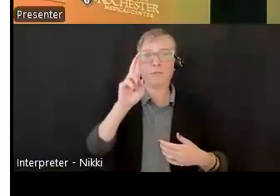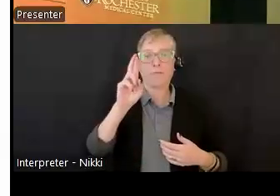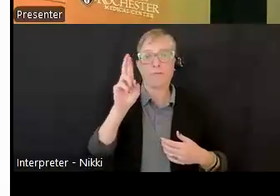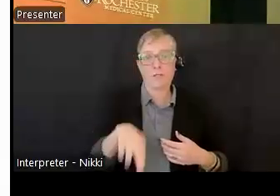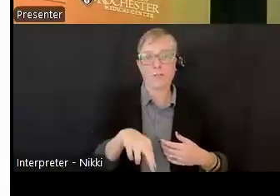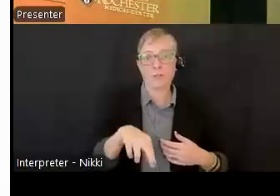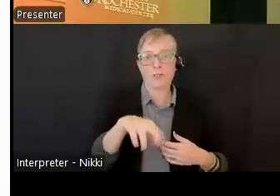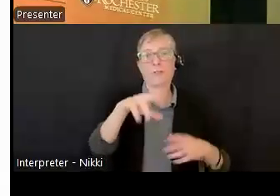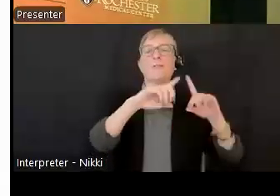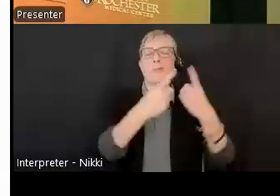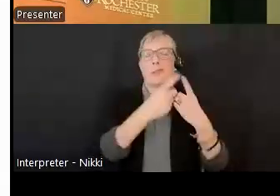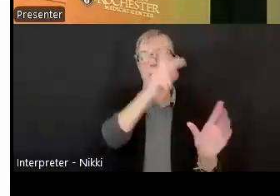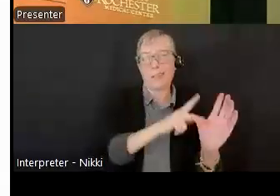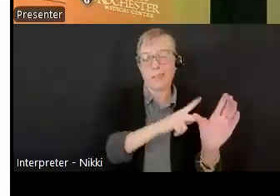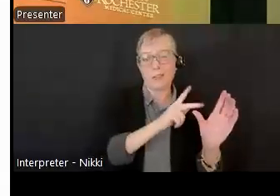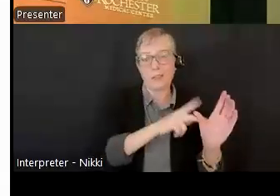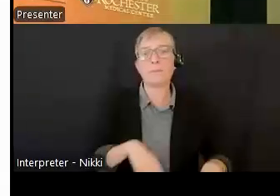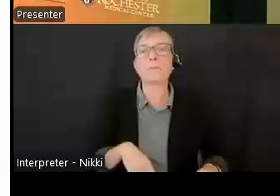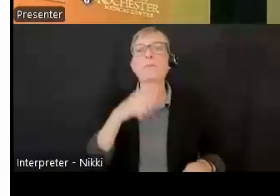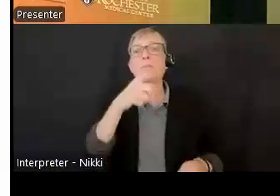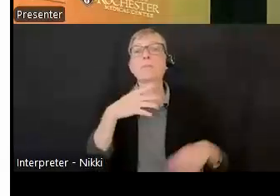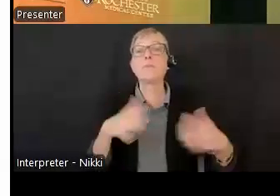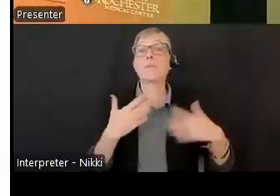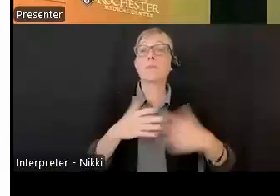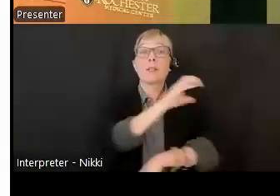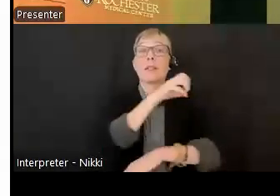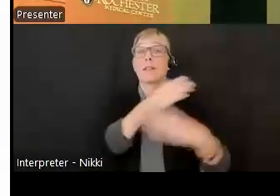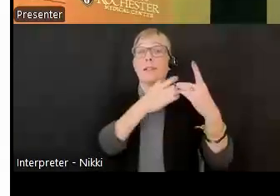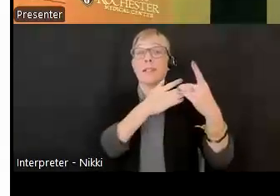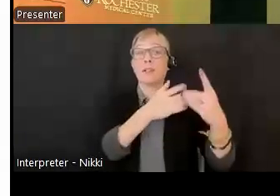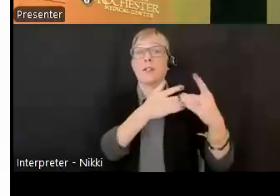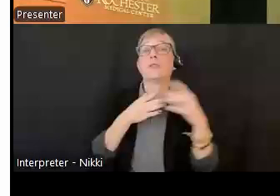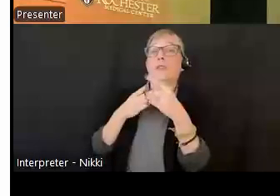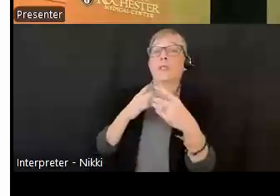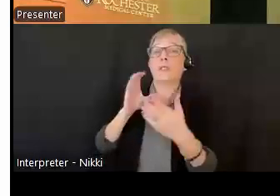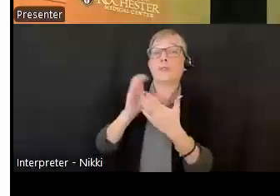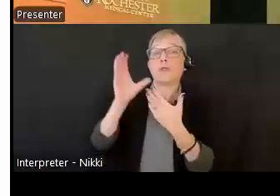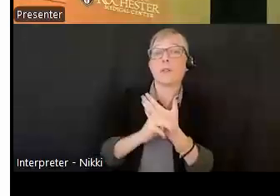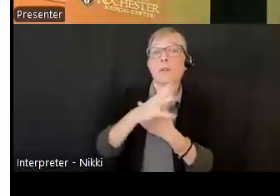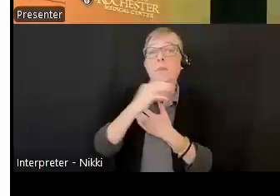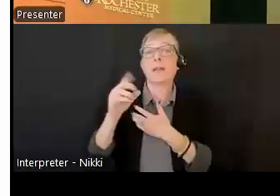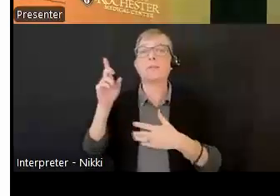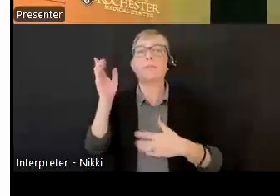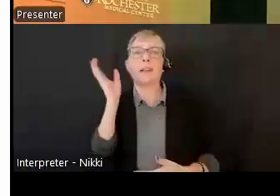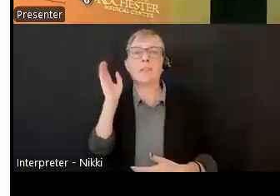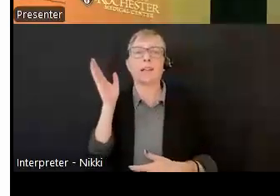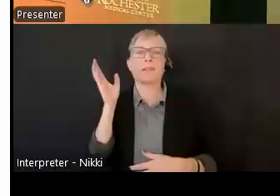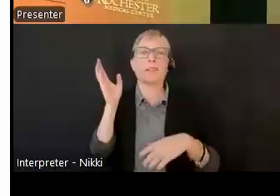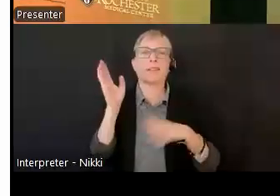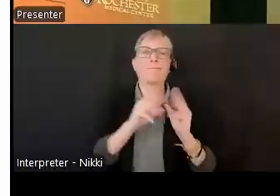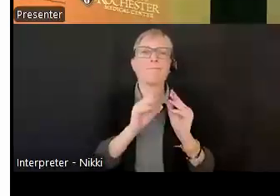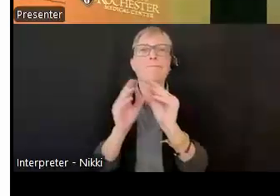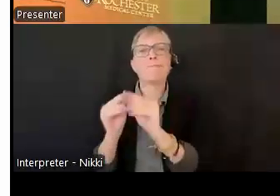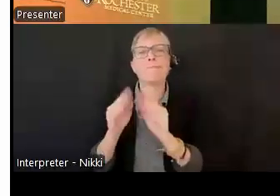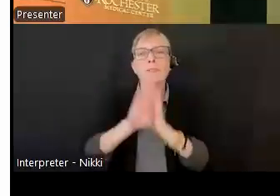is a clinical leader who facilitates curriculum and didactic seminar development for clinicians and students in training as it pertains